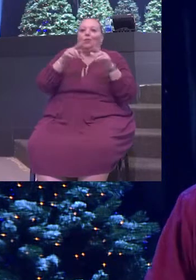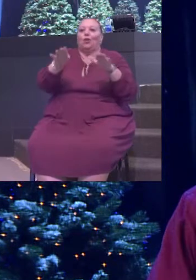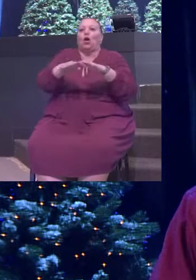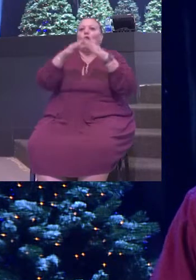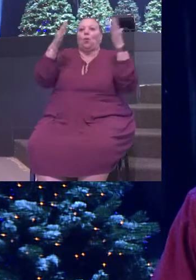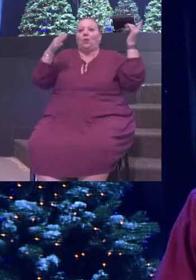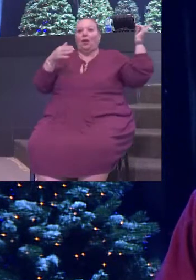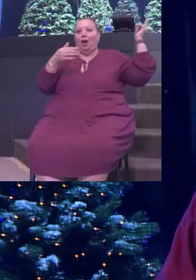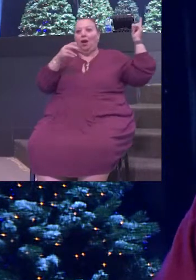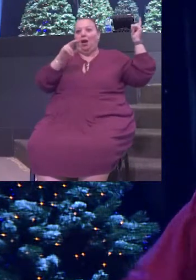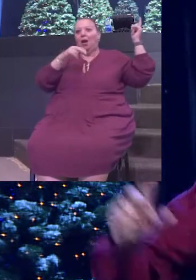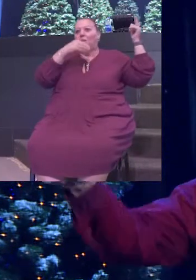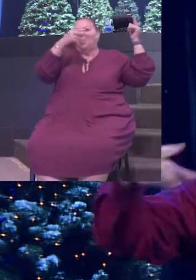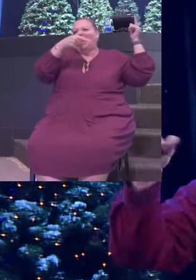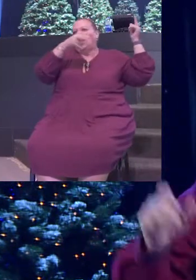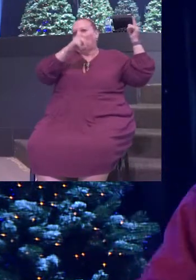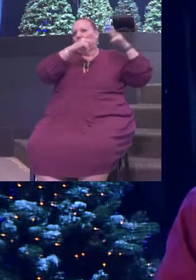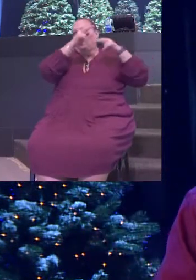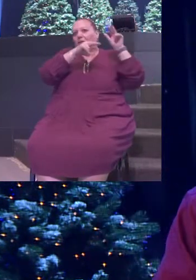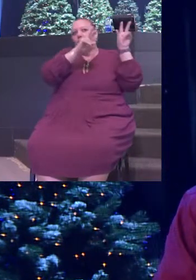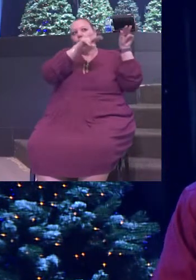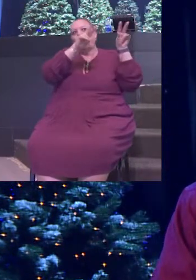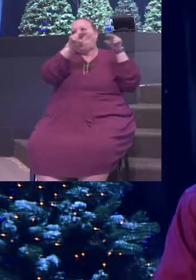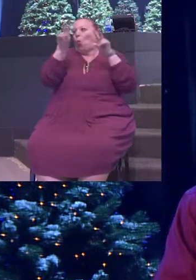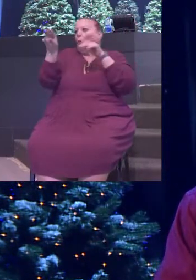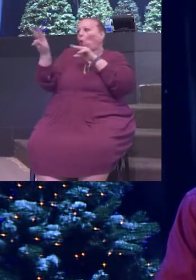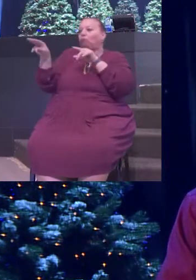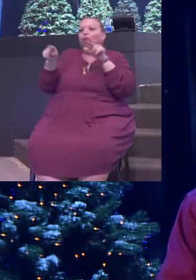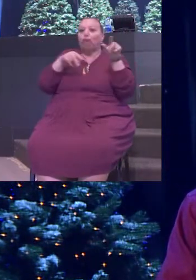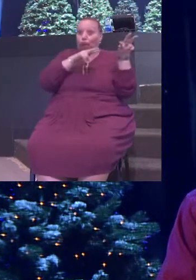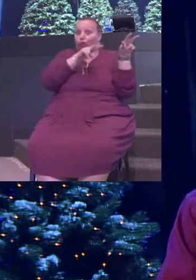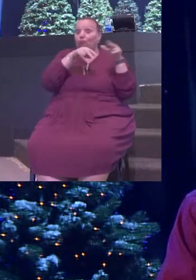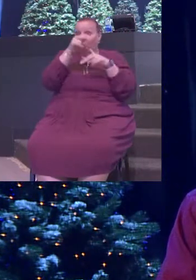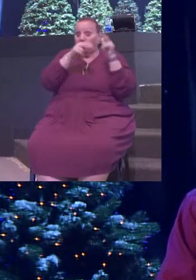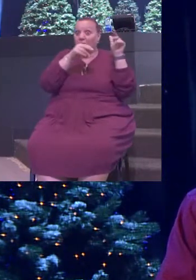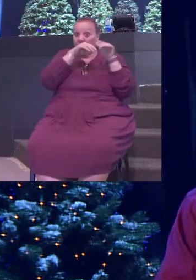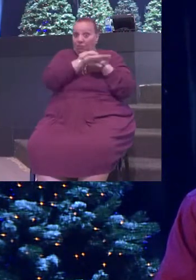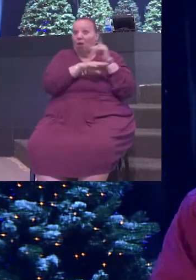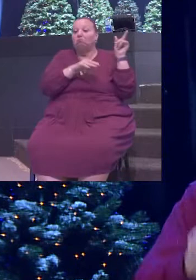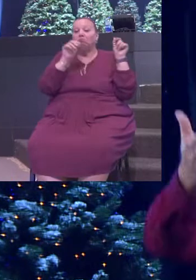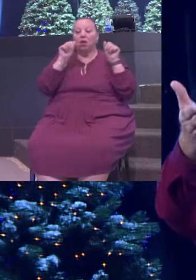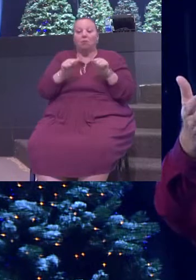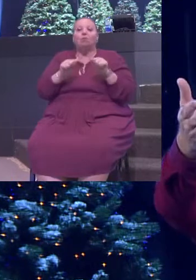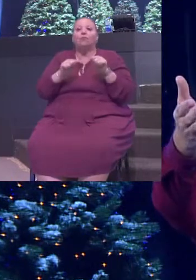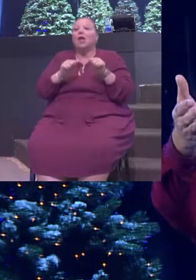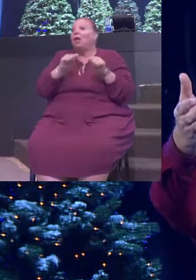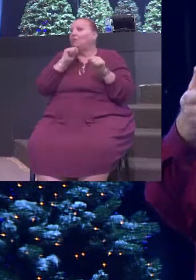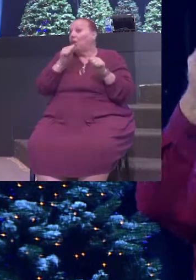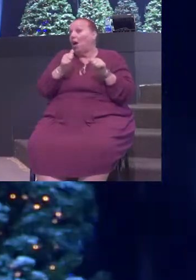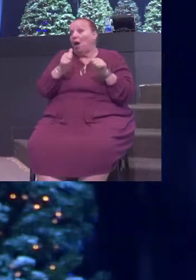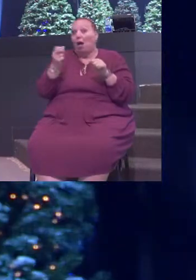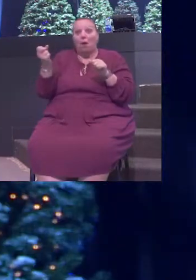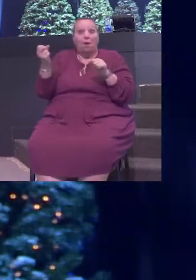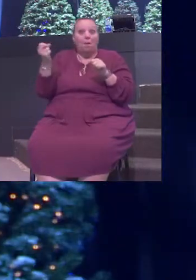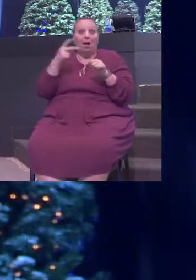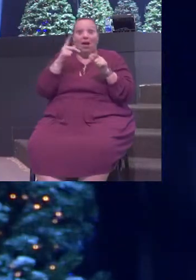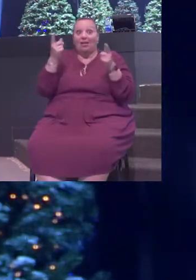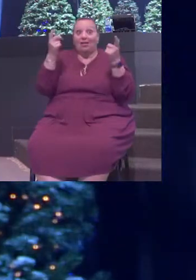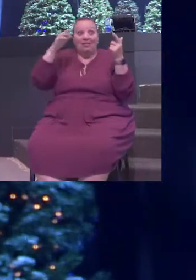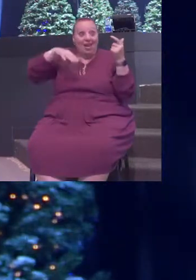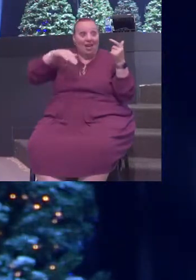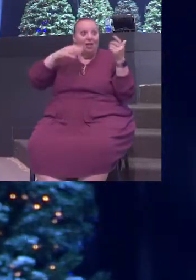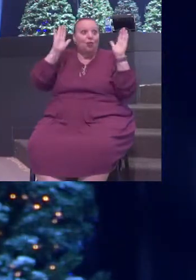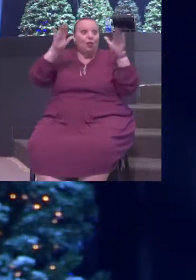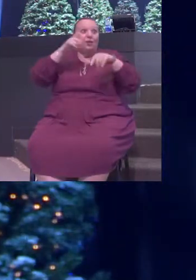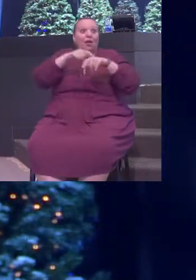open up our Next Gen building, and then you'll be able to take a tour of the building. So we hope that you'll join us. And if you haven't been back yet, this will be a great